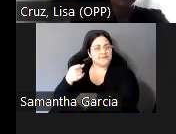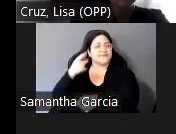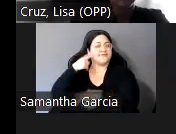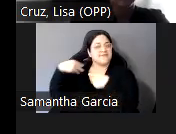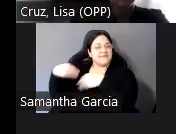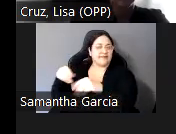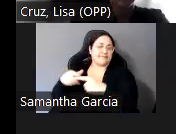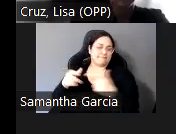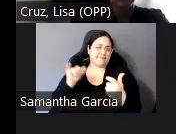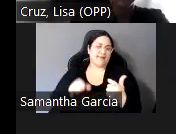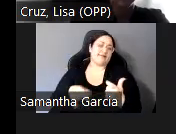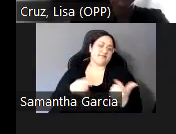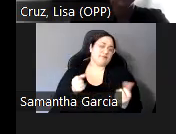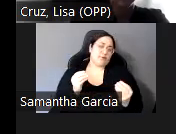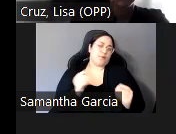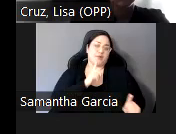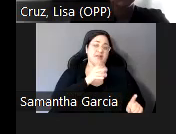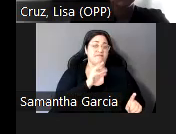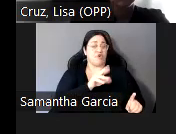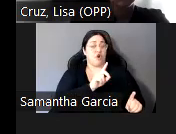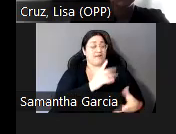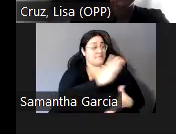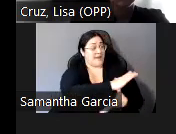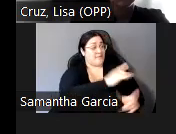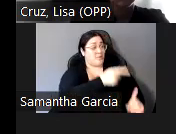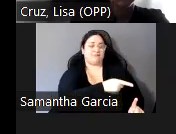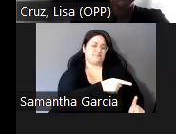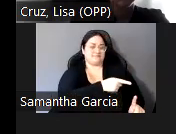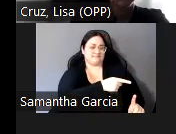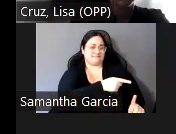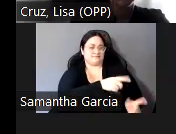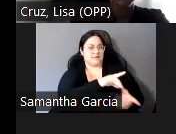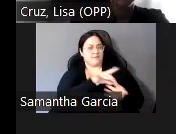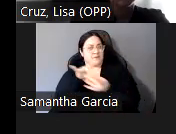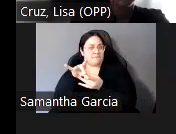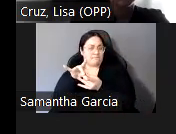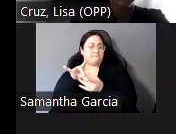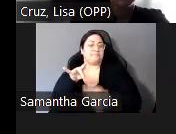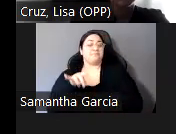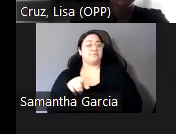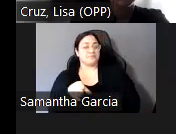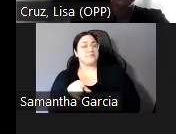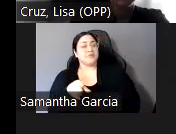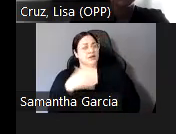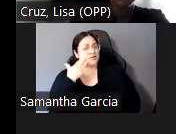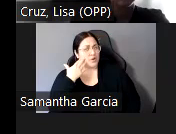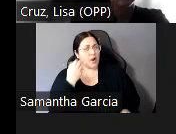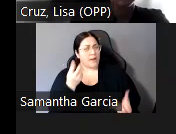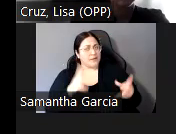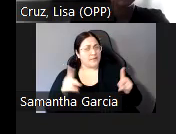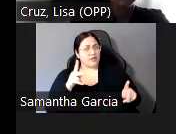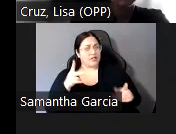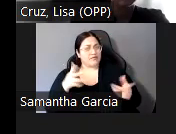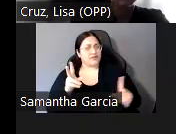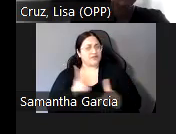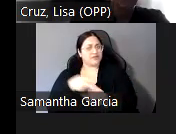Do you have a sense of how many of the perpetrators are actually held accountable for these kinds of crimes? Yeah, we worked recently with